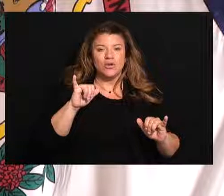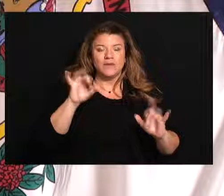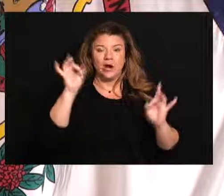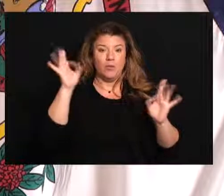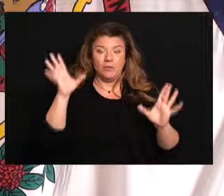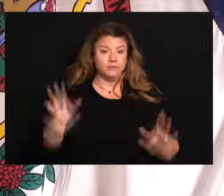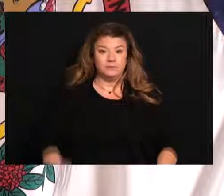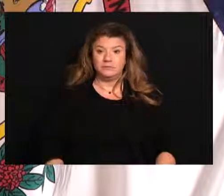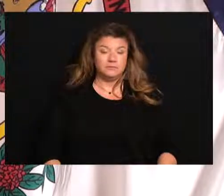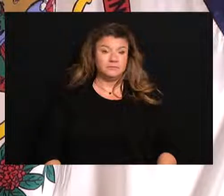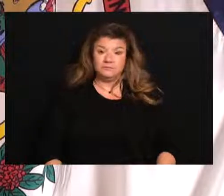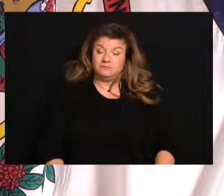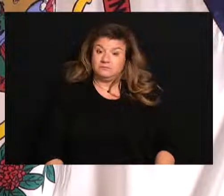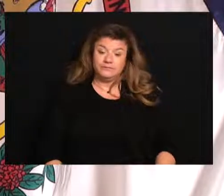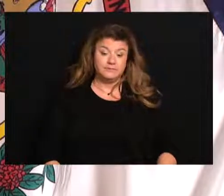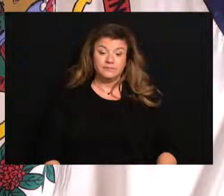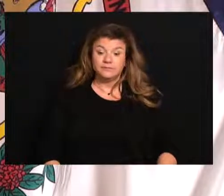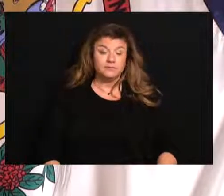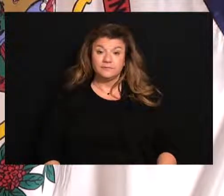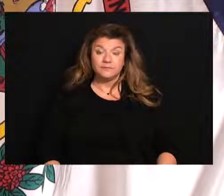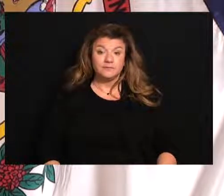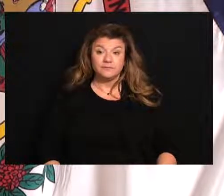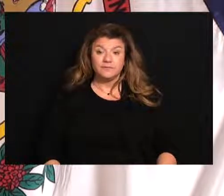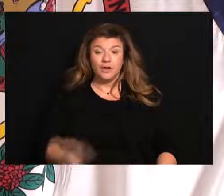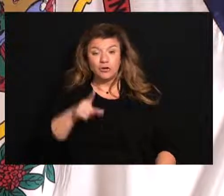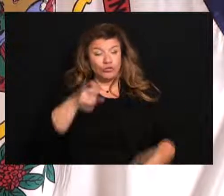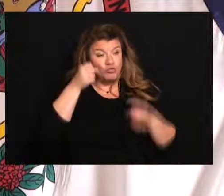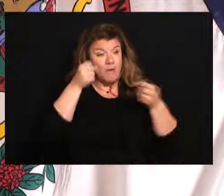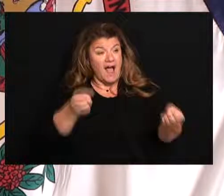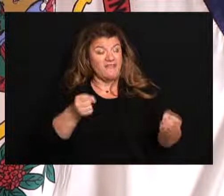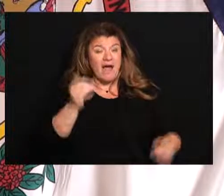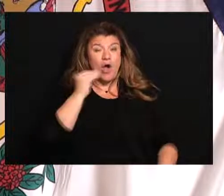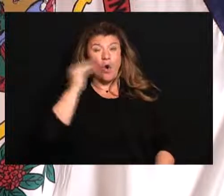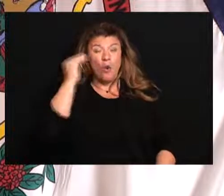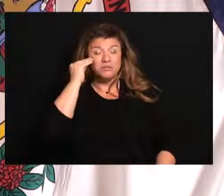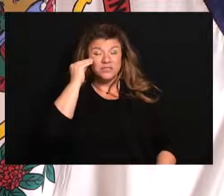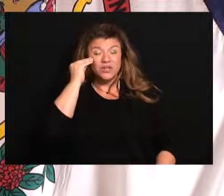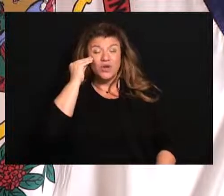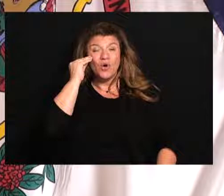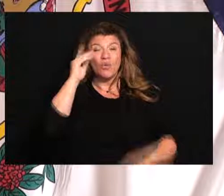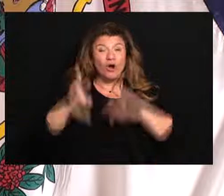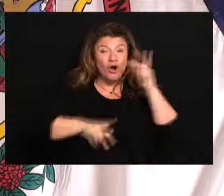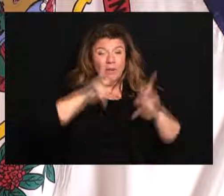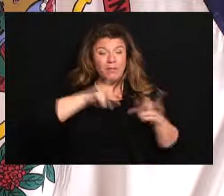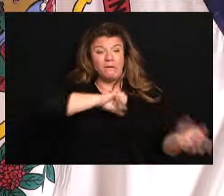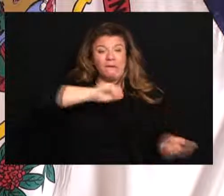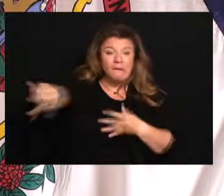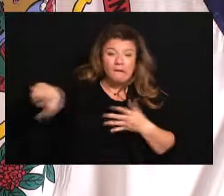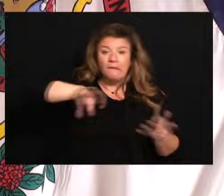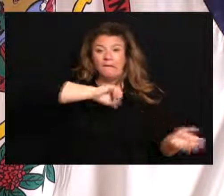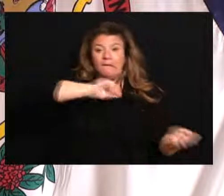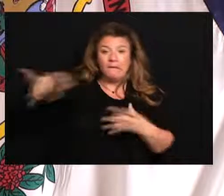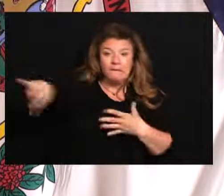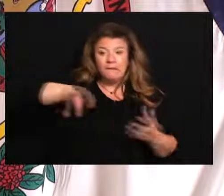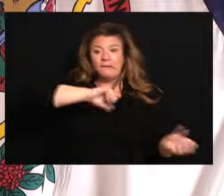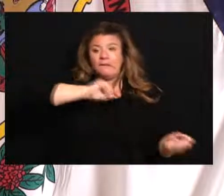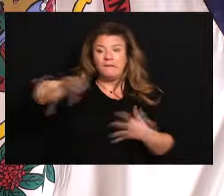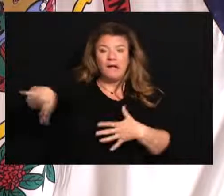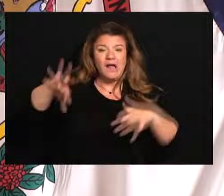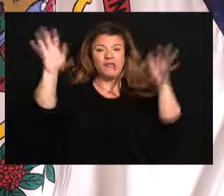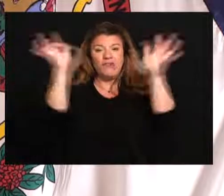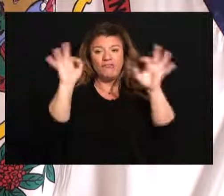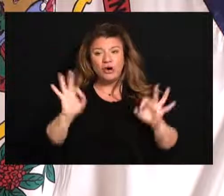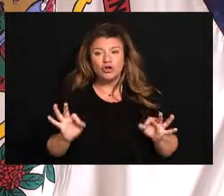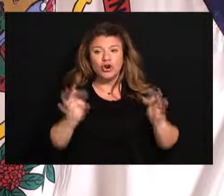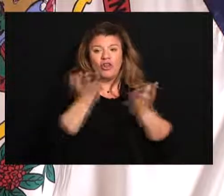terrible. It's all there is to it. To drive by homes where people are gutting their furniture, their